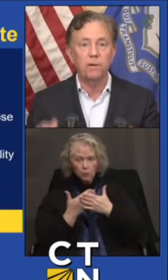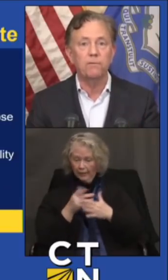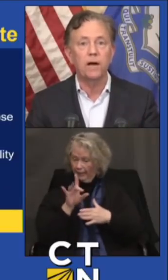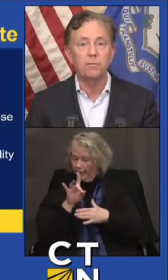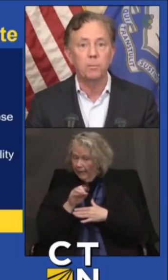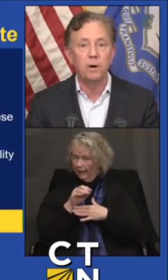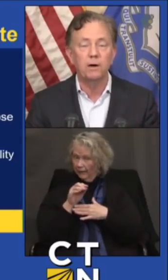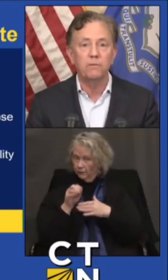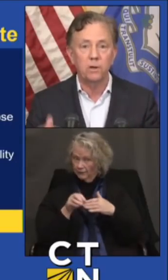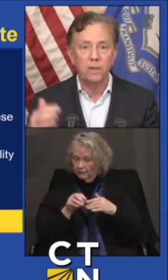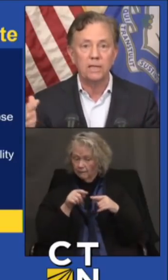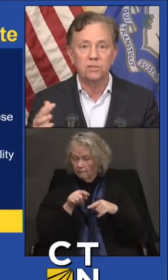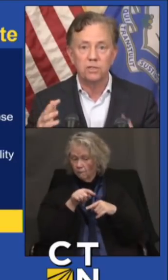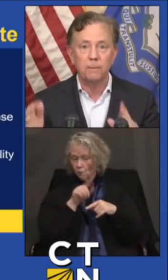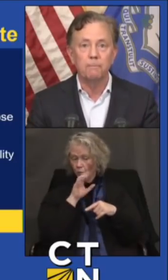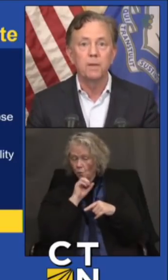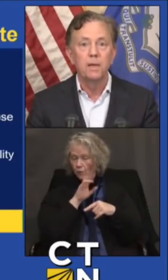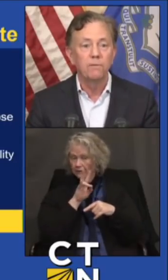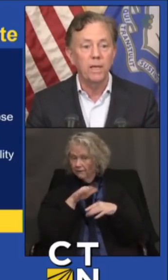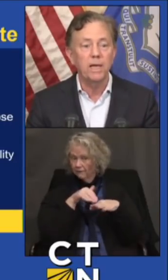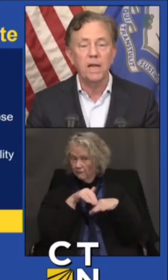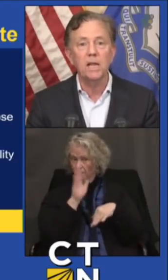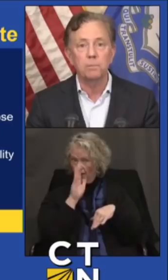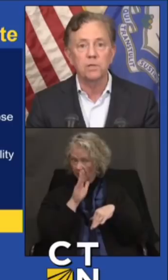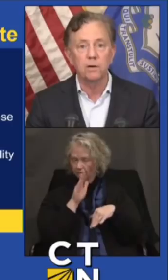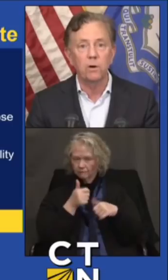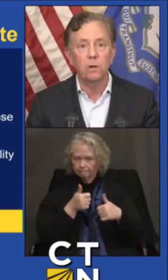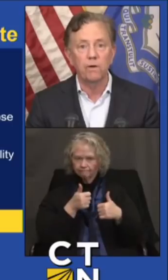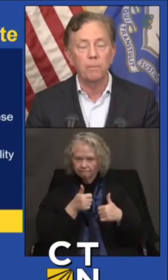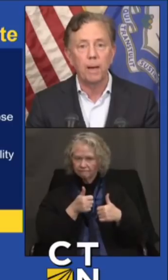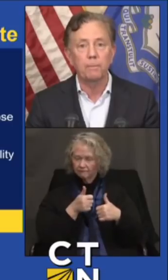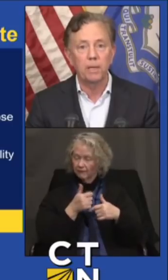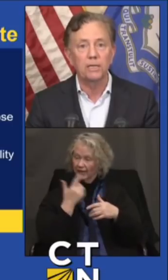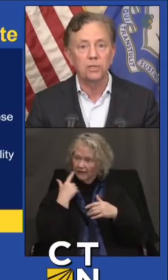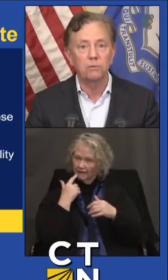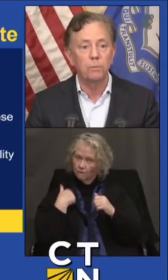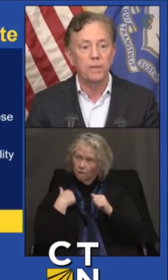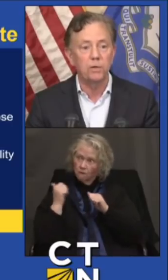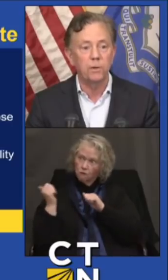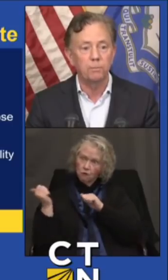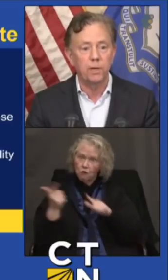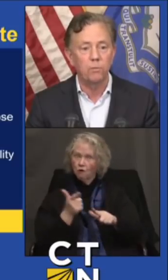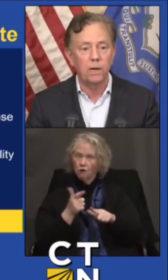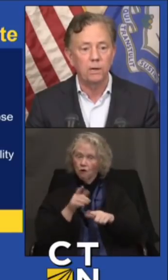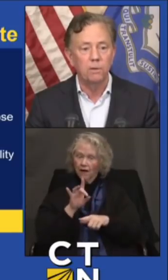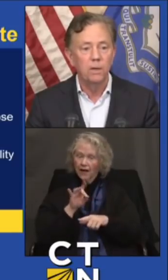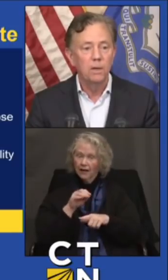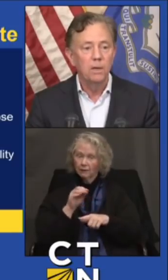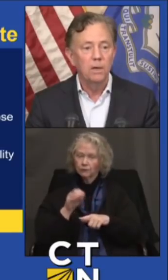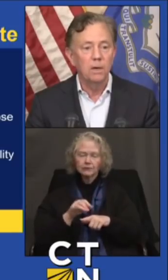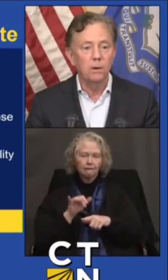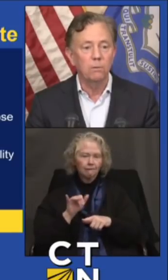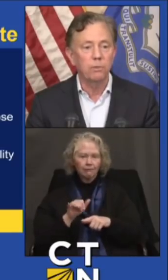folks 75 and above. That's if we can get 80% of all of our population, we'll be doing pretty